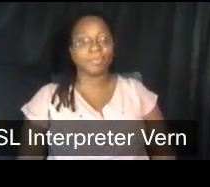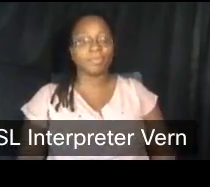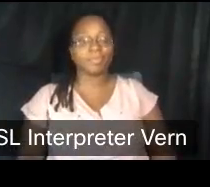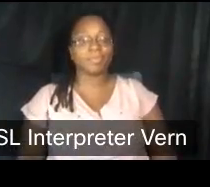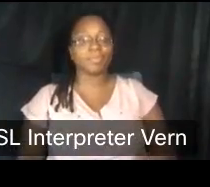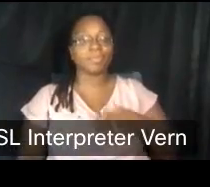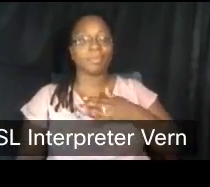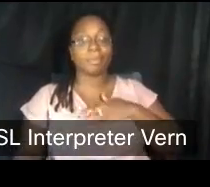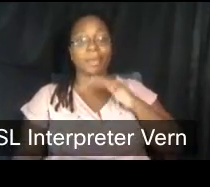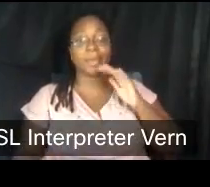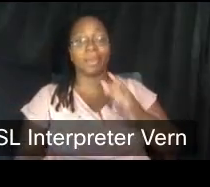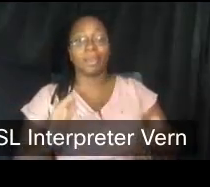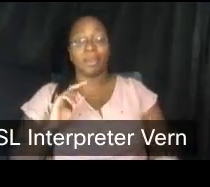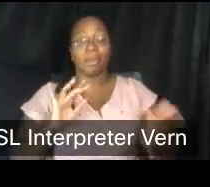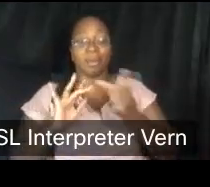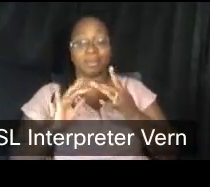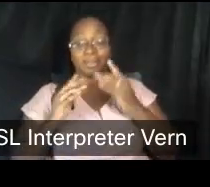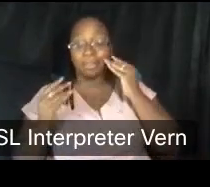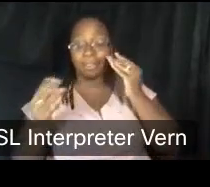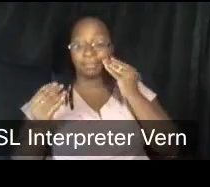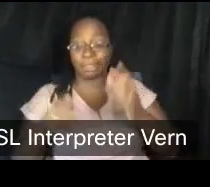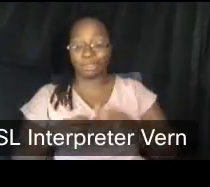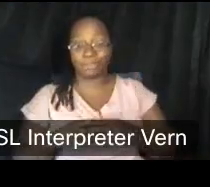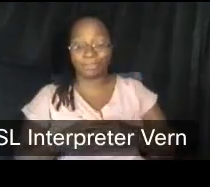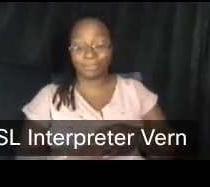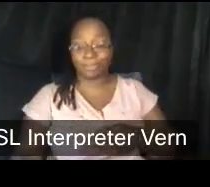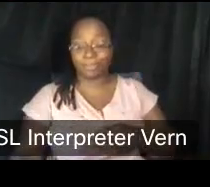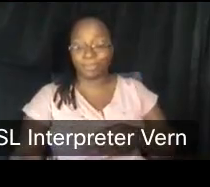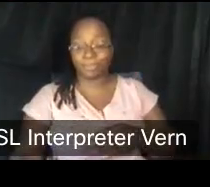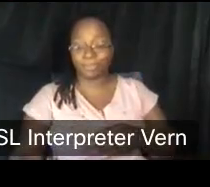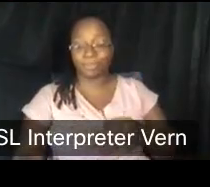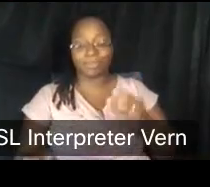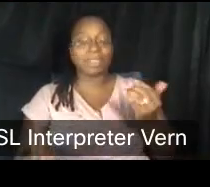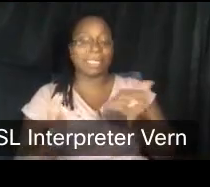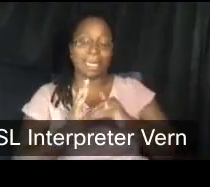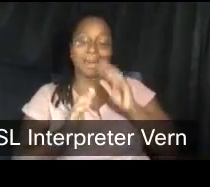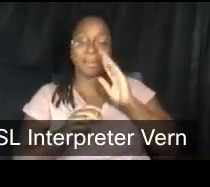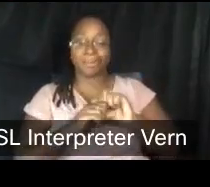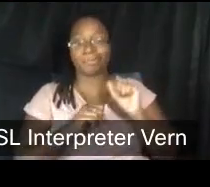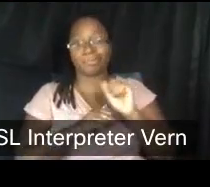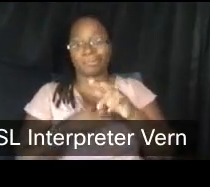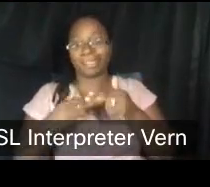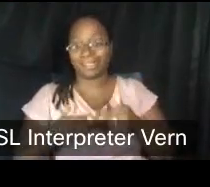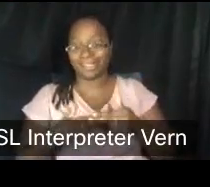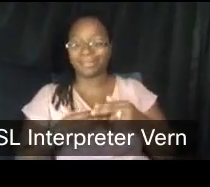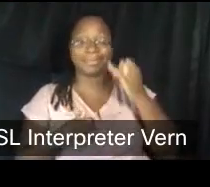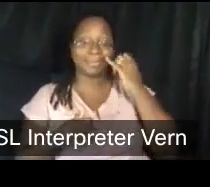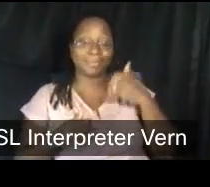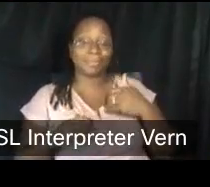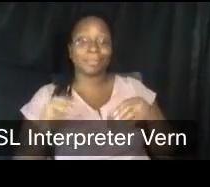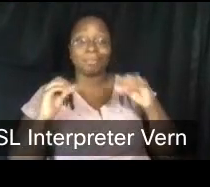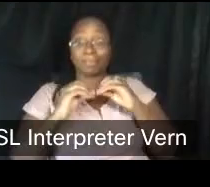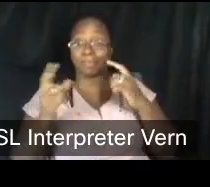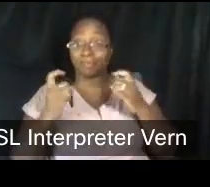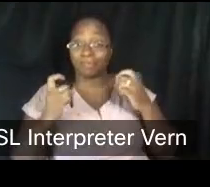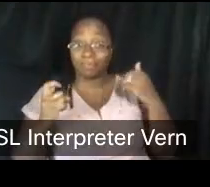information. Again, you will be receiving this slide deck, so if you want to ask additional questions, you're more than